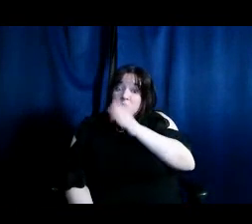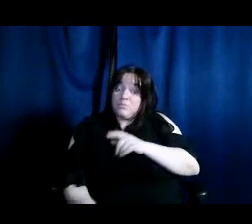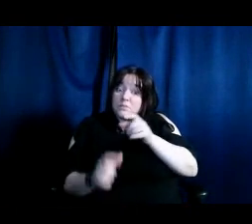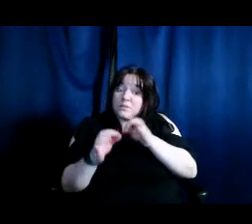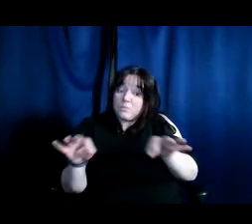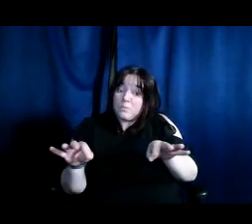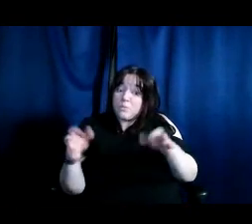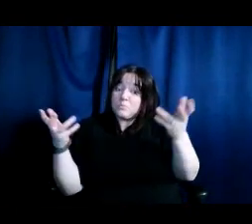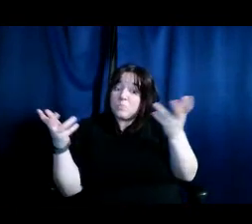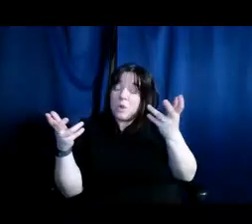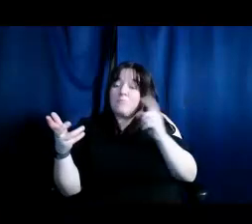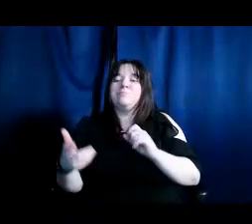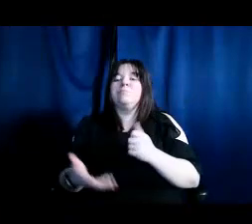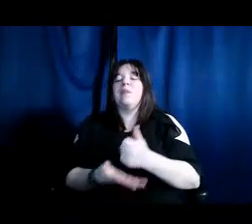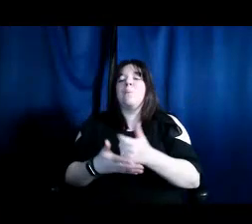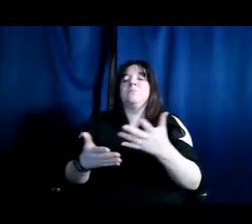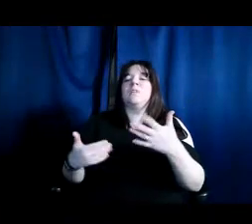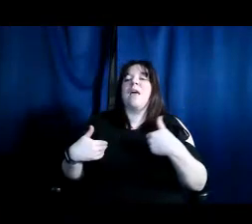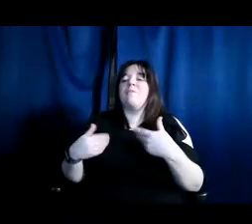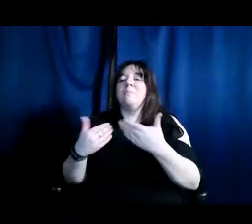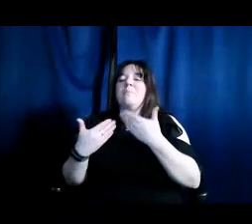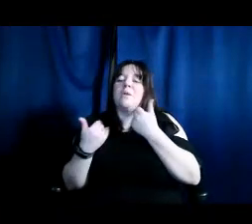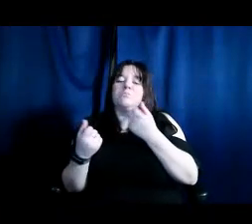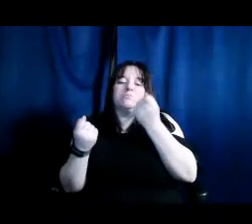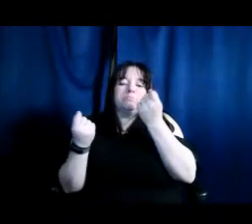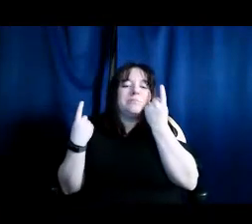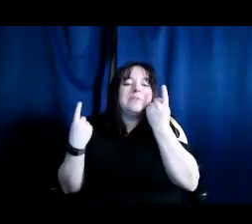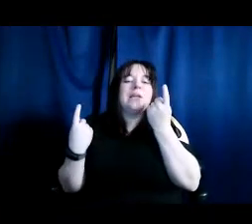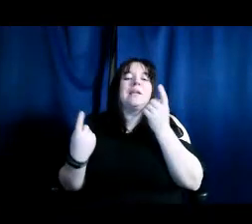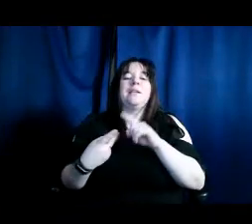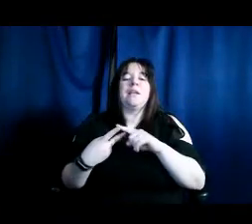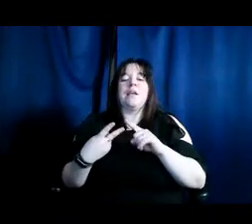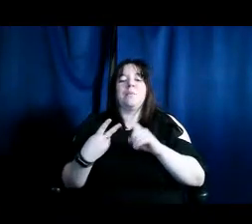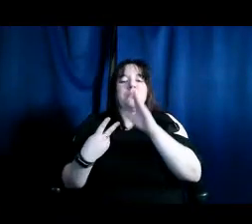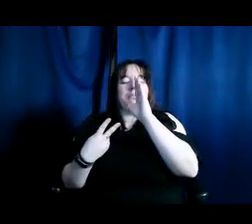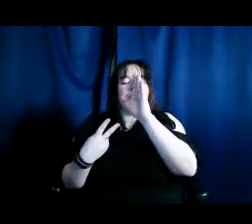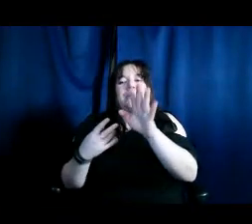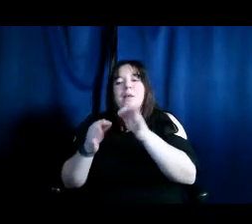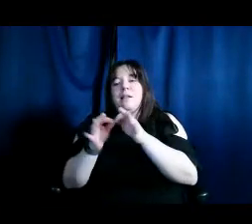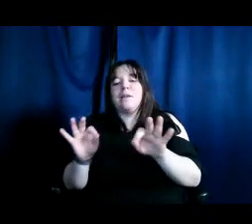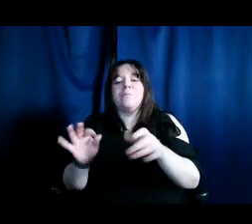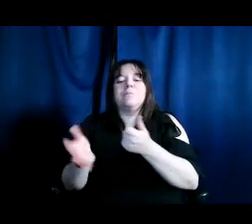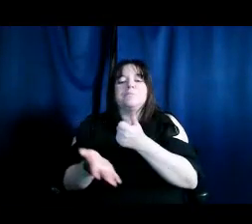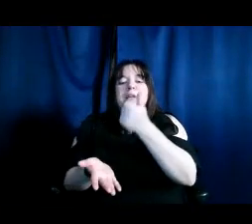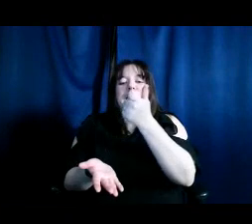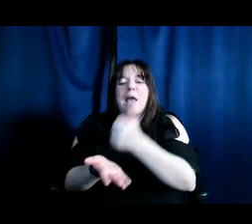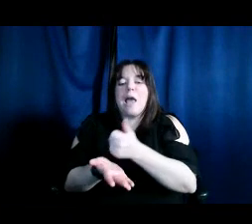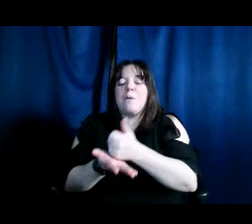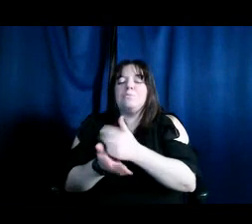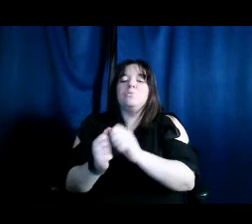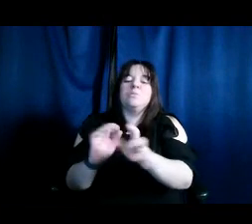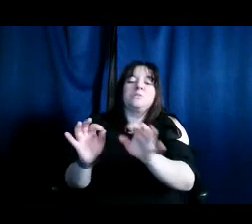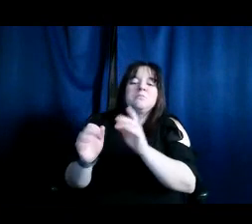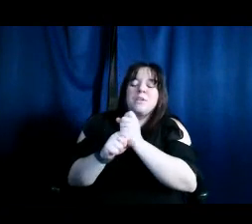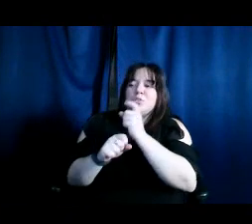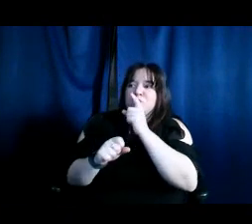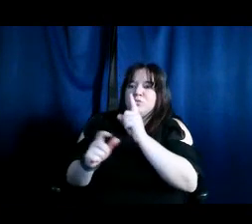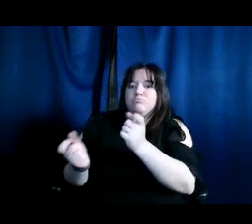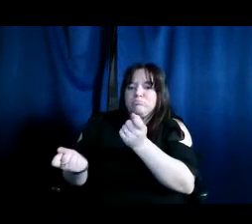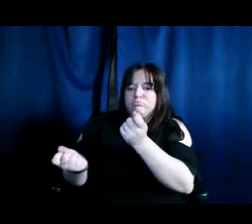users find, interpret, and use information effectively, which benefits everyone. And it